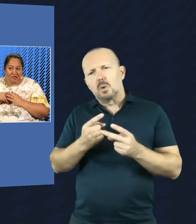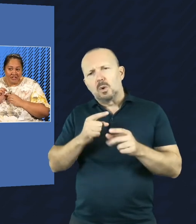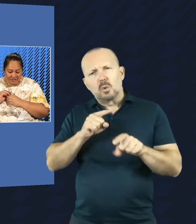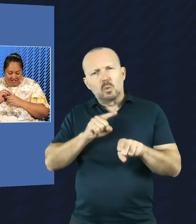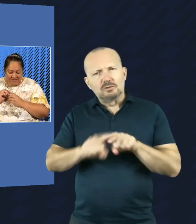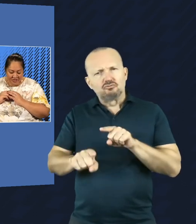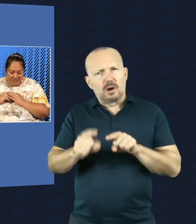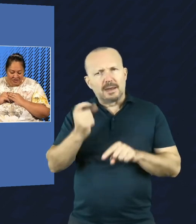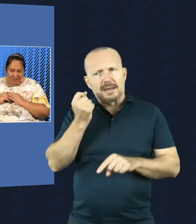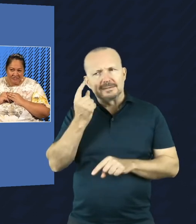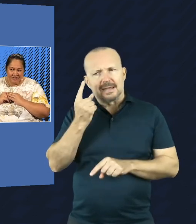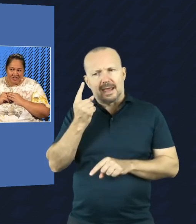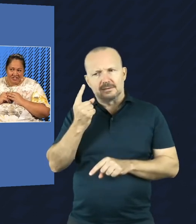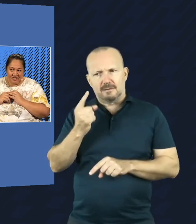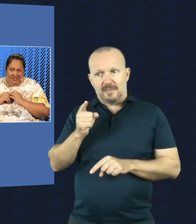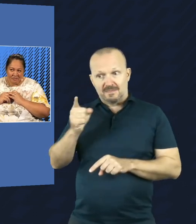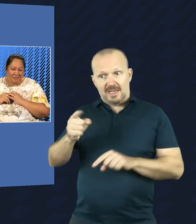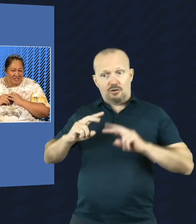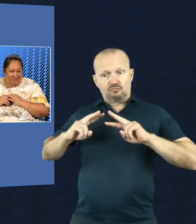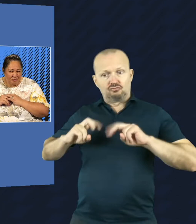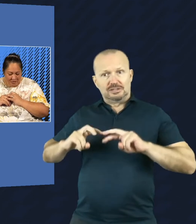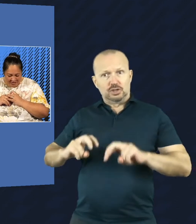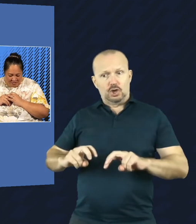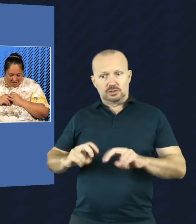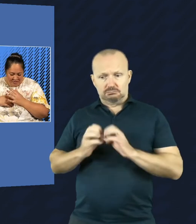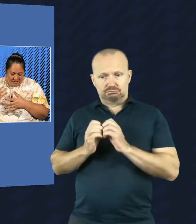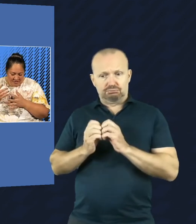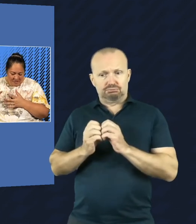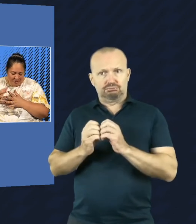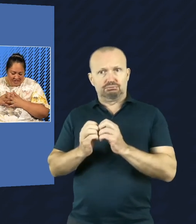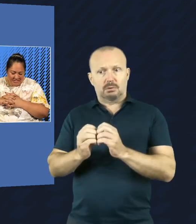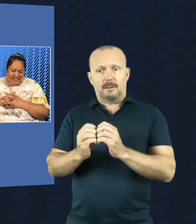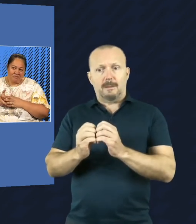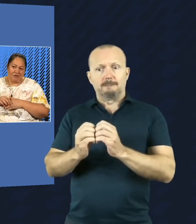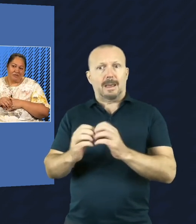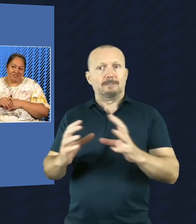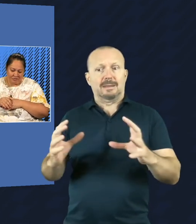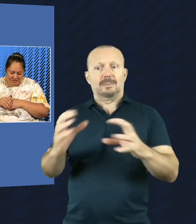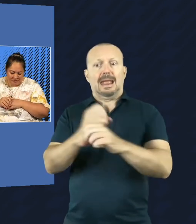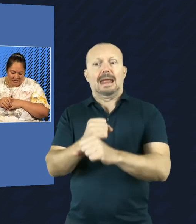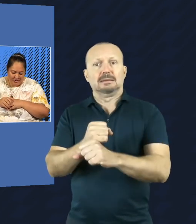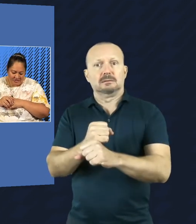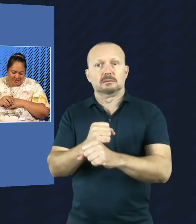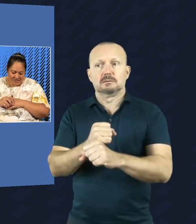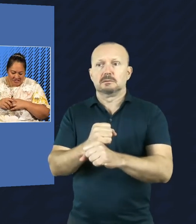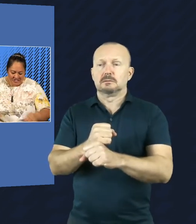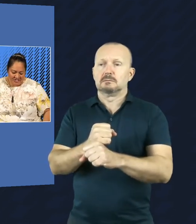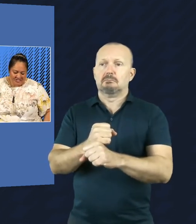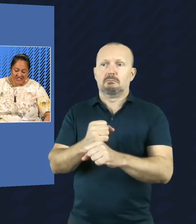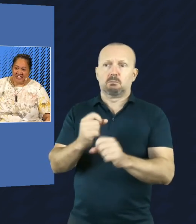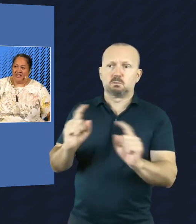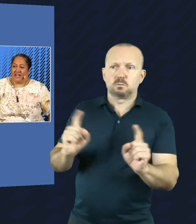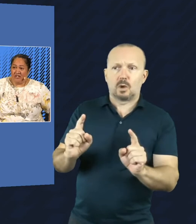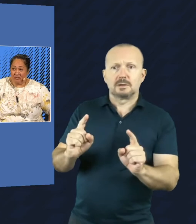the end product, the research, or even just maybe the throughput as well, working with communities, how that might be responsive to the treaty,